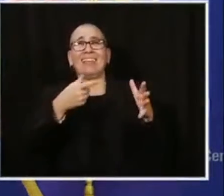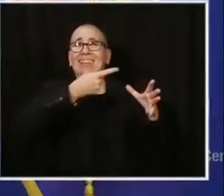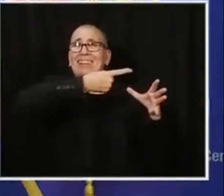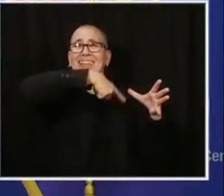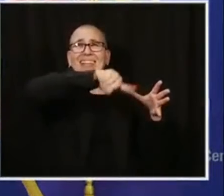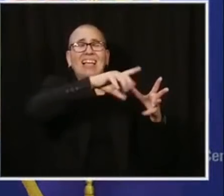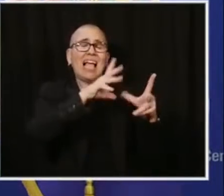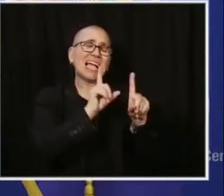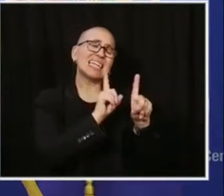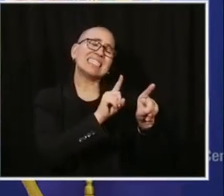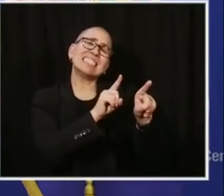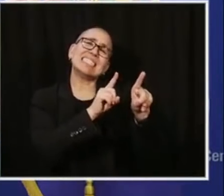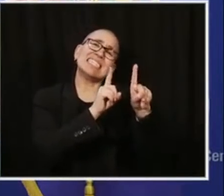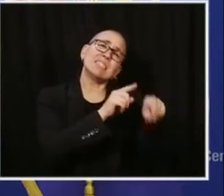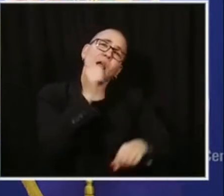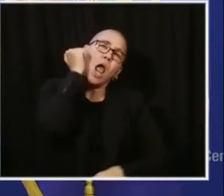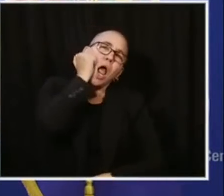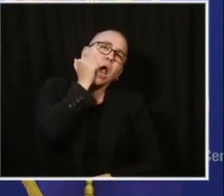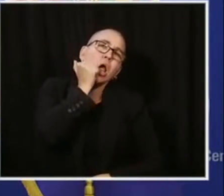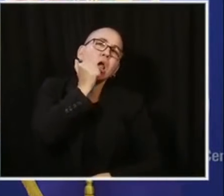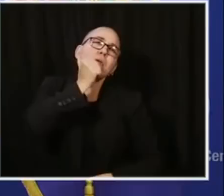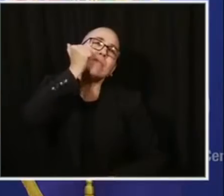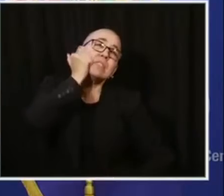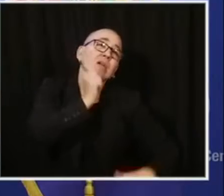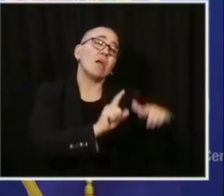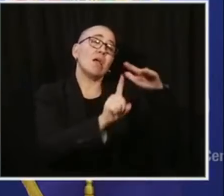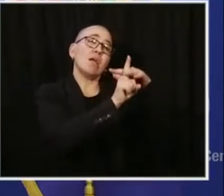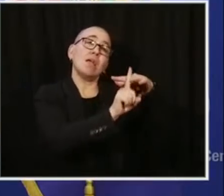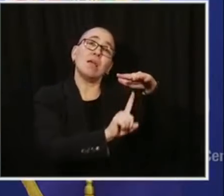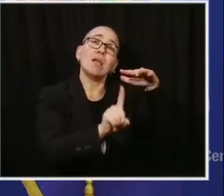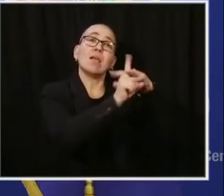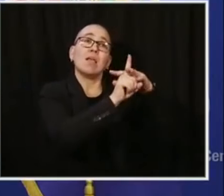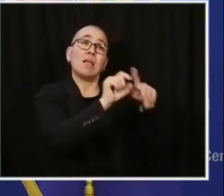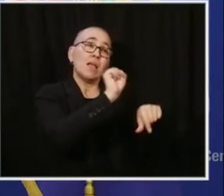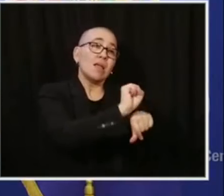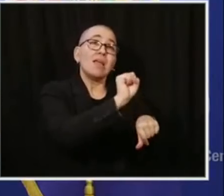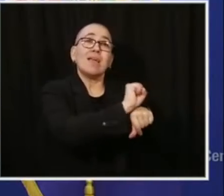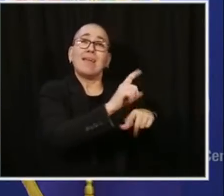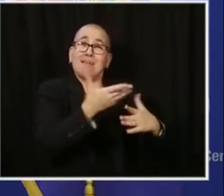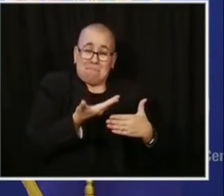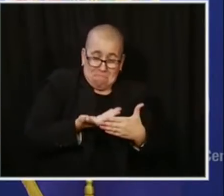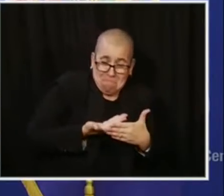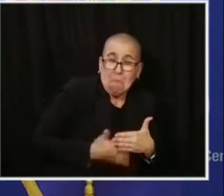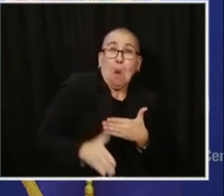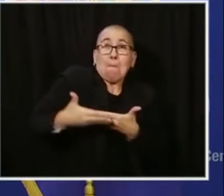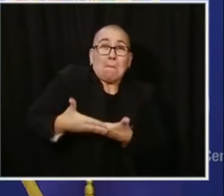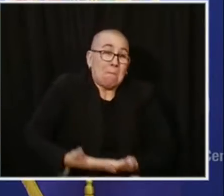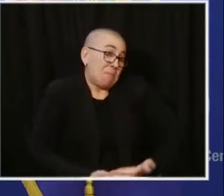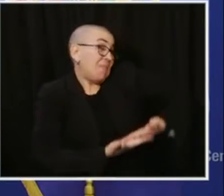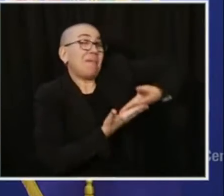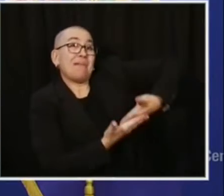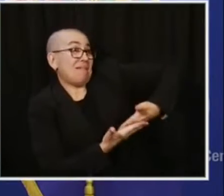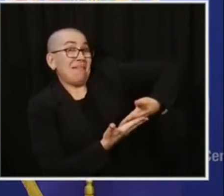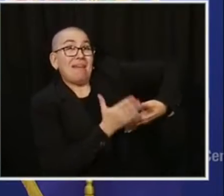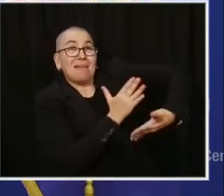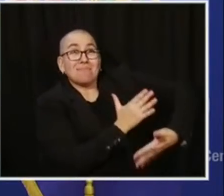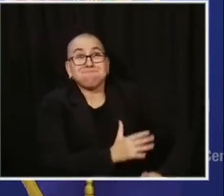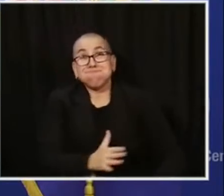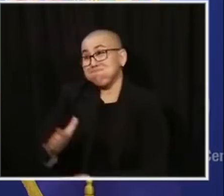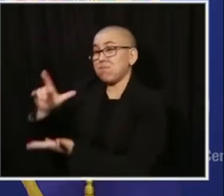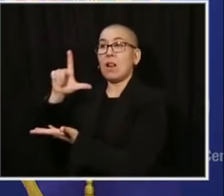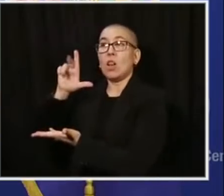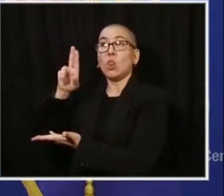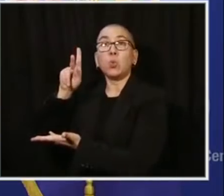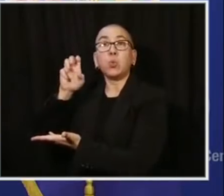but also kids with everything from prematurity to leukemia to congenital heart disease to appendicitis. They need